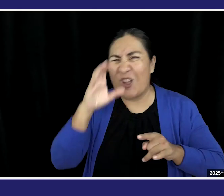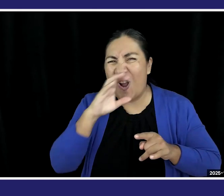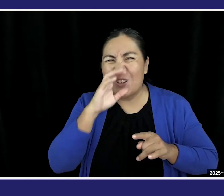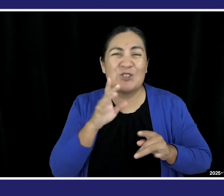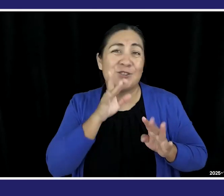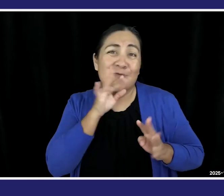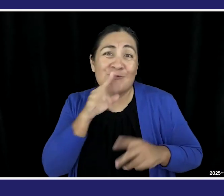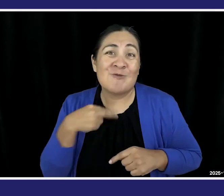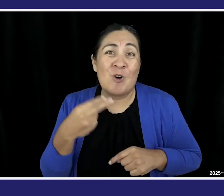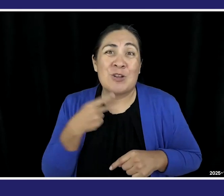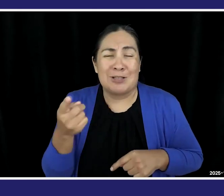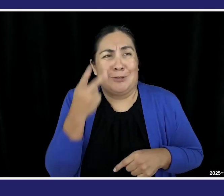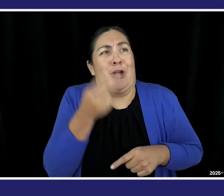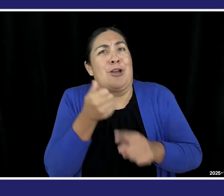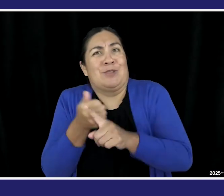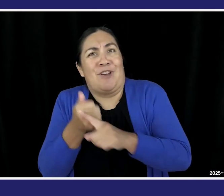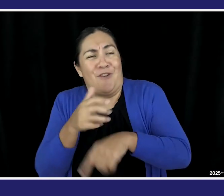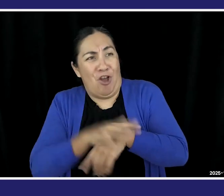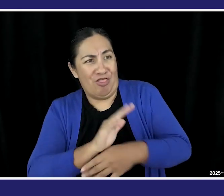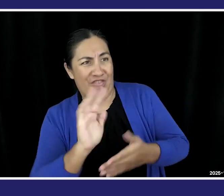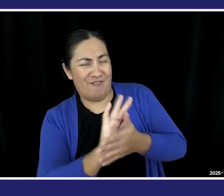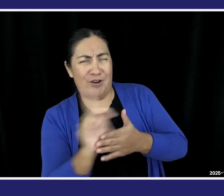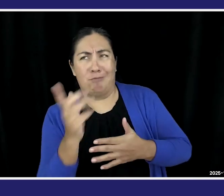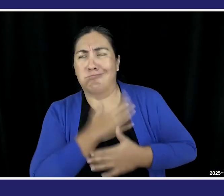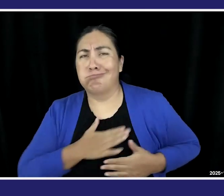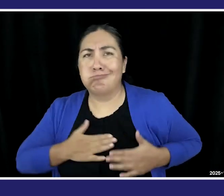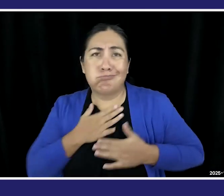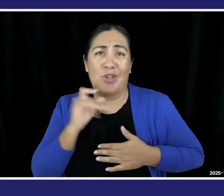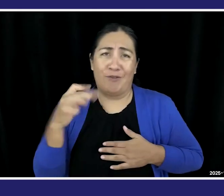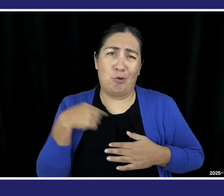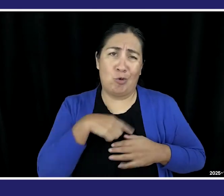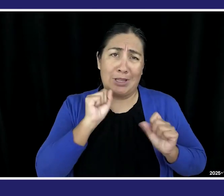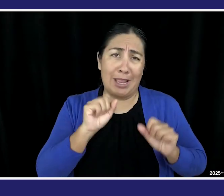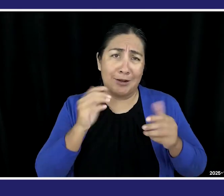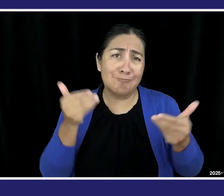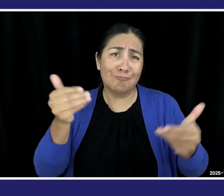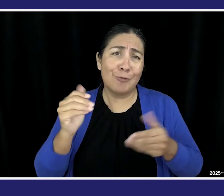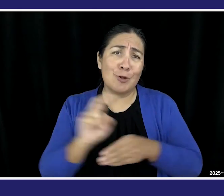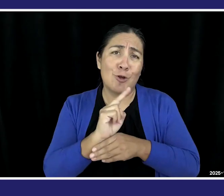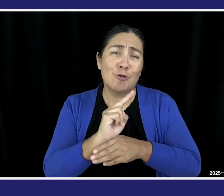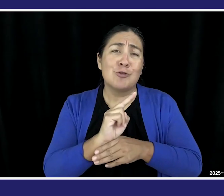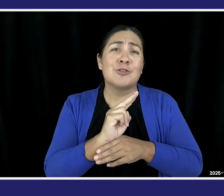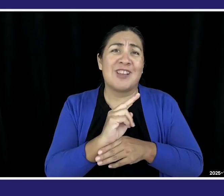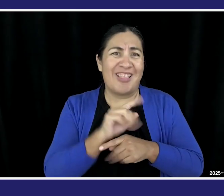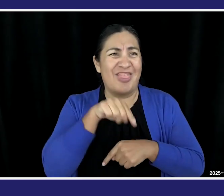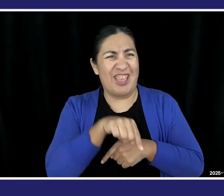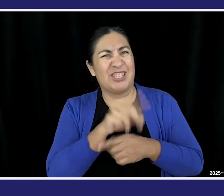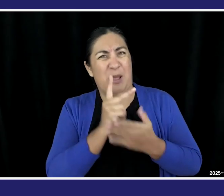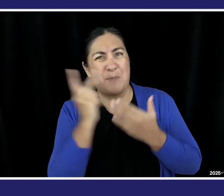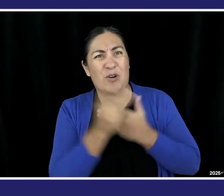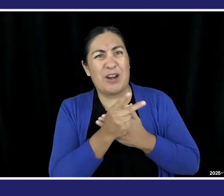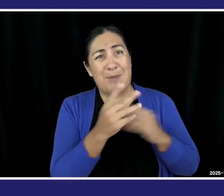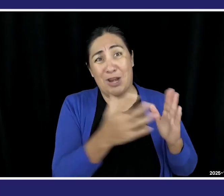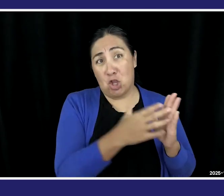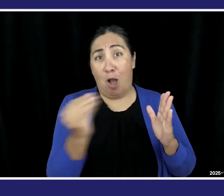just was so appreciative. So I'm thinking that if we can implement this program and mimic what we've been doing at Blaine Street out here